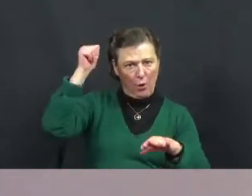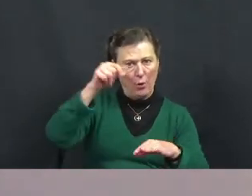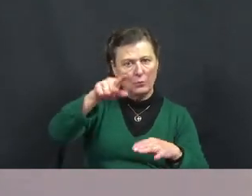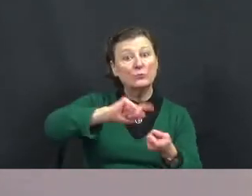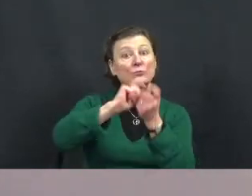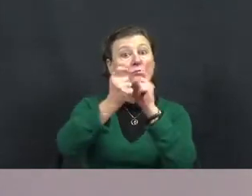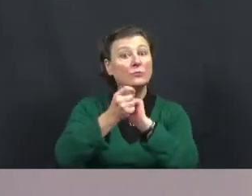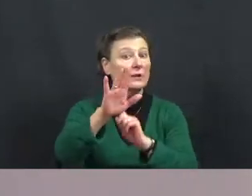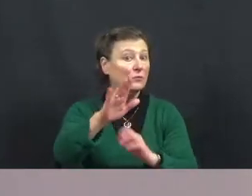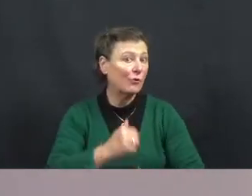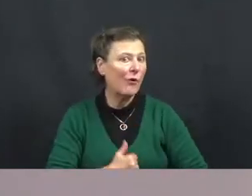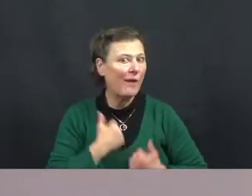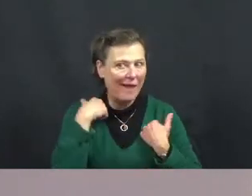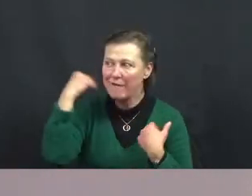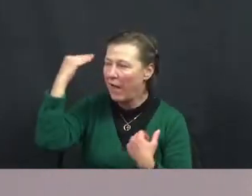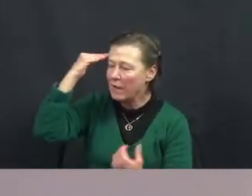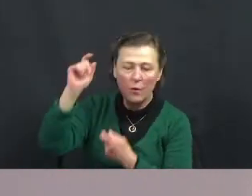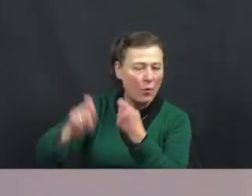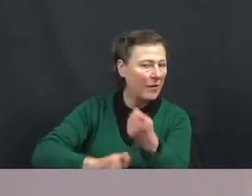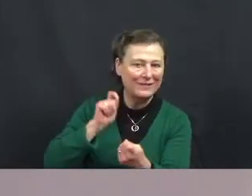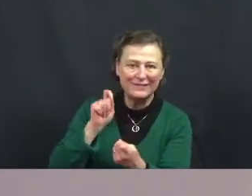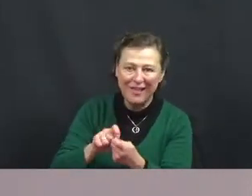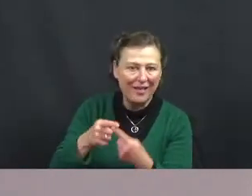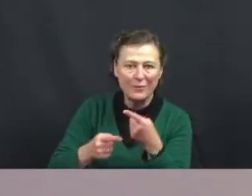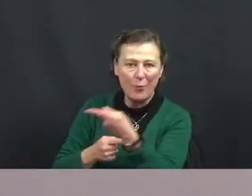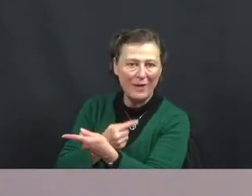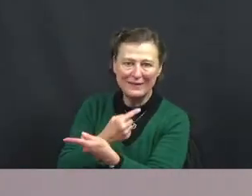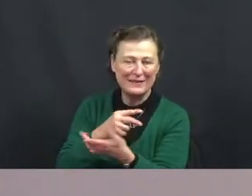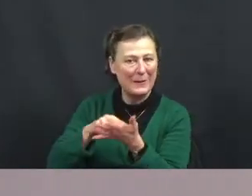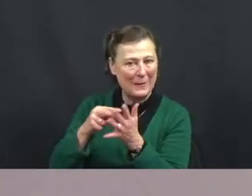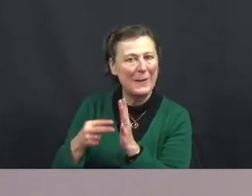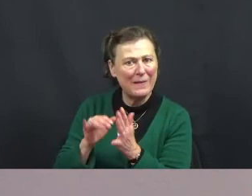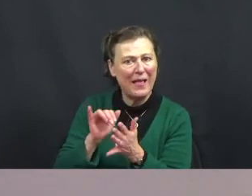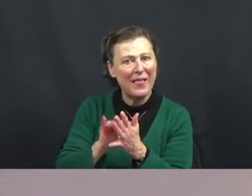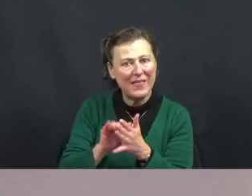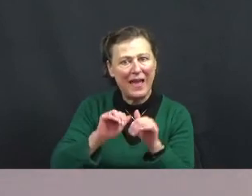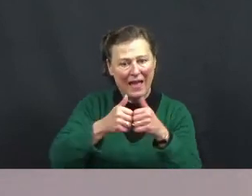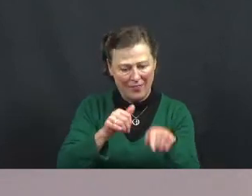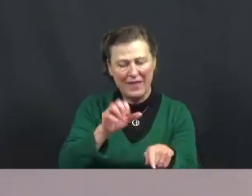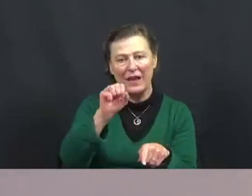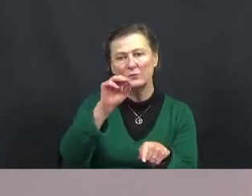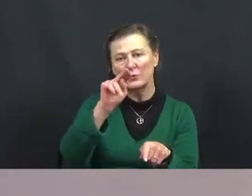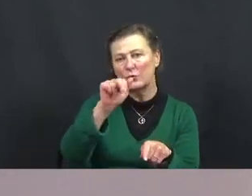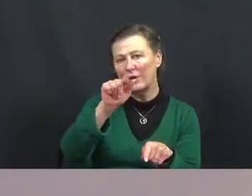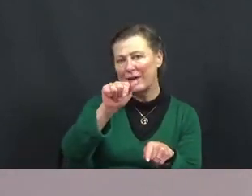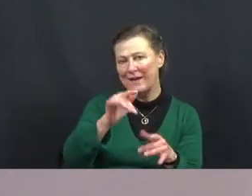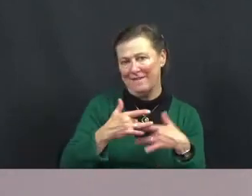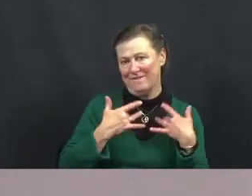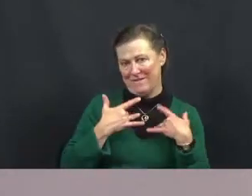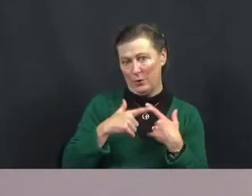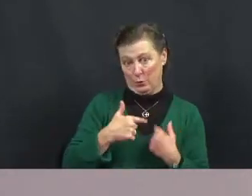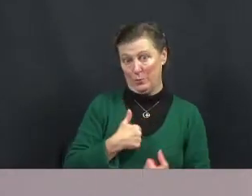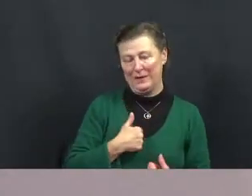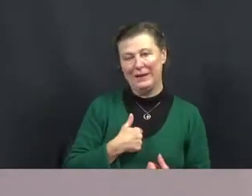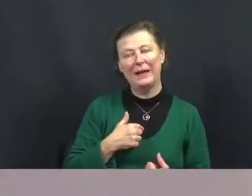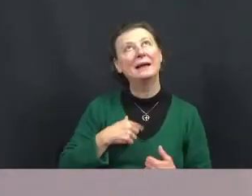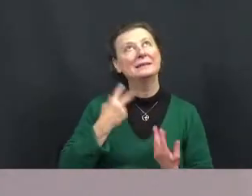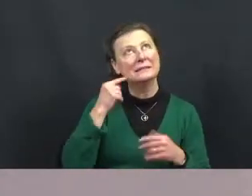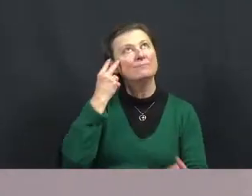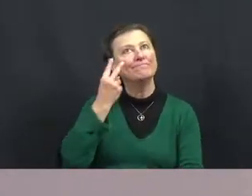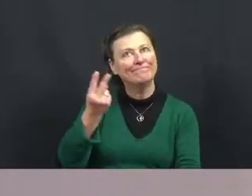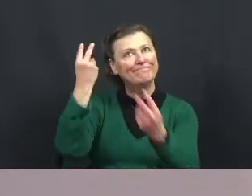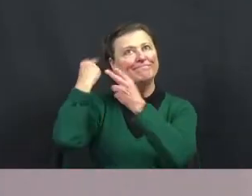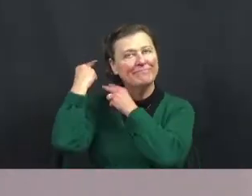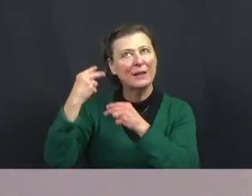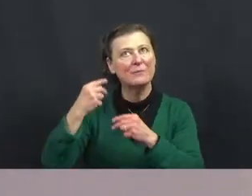life. I know exactly what he's talking about. That's exactly how this sonata felt to me. I can still remember when I